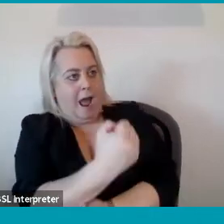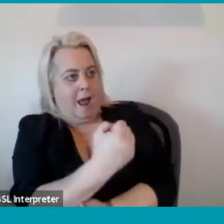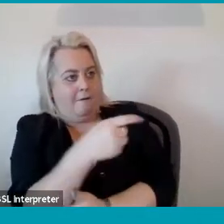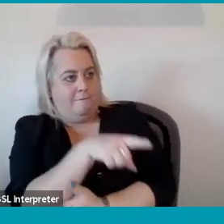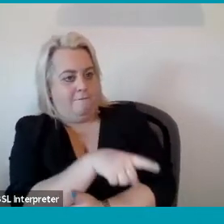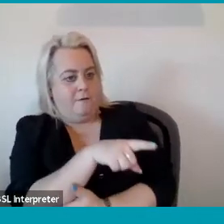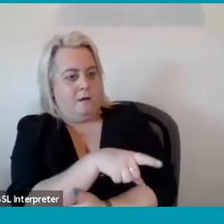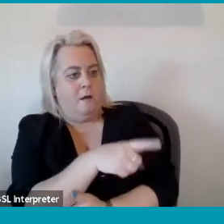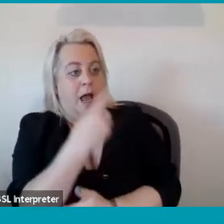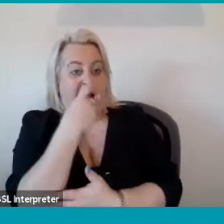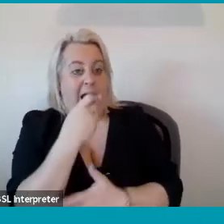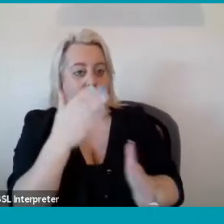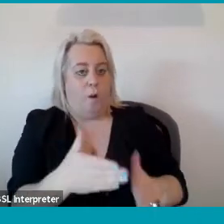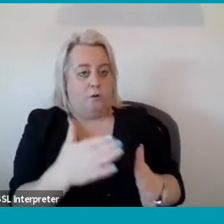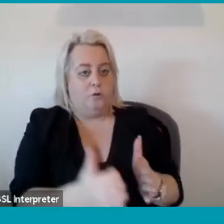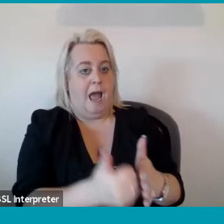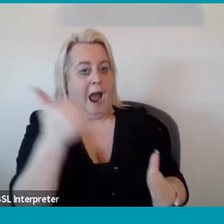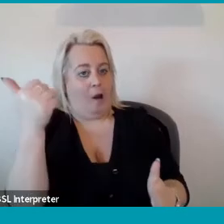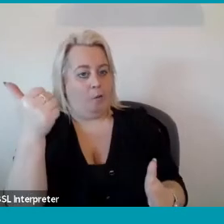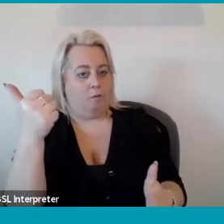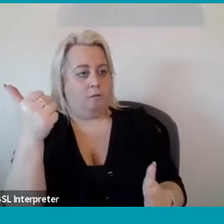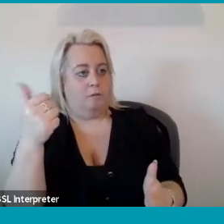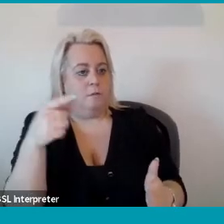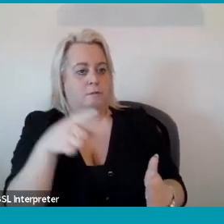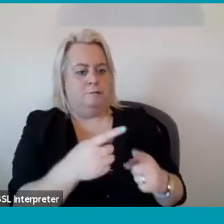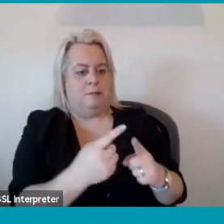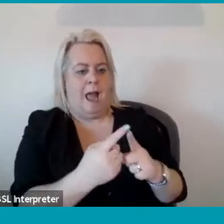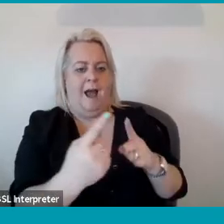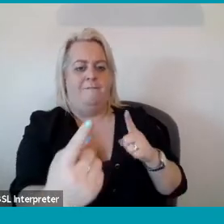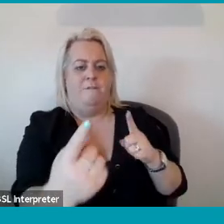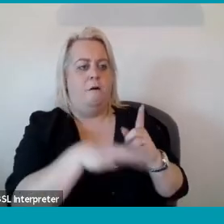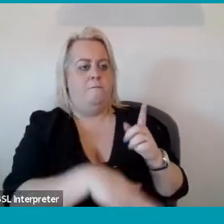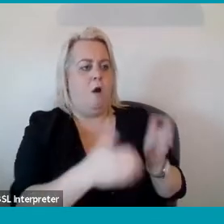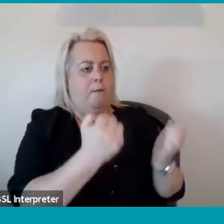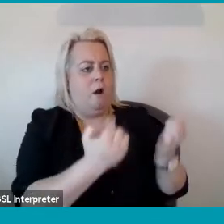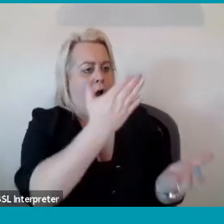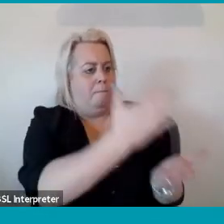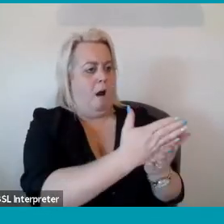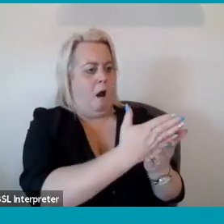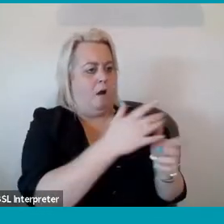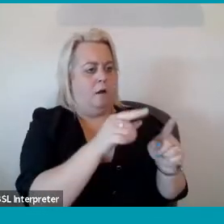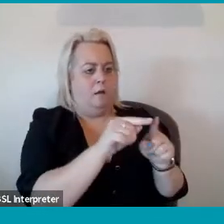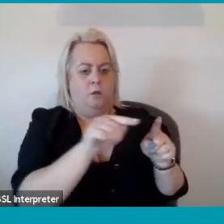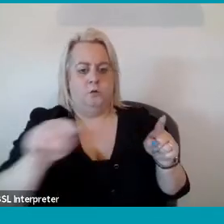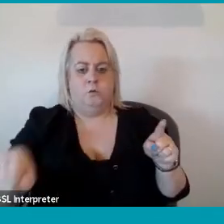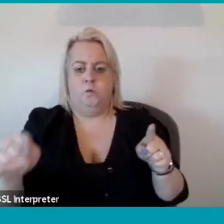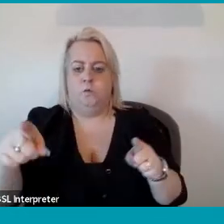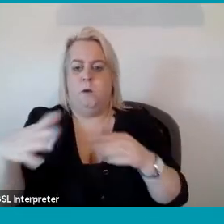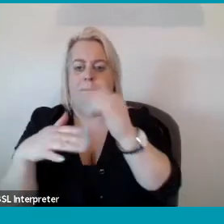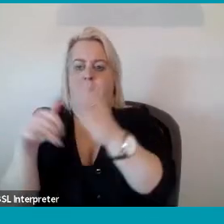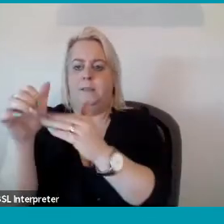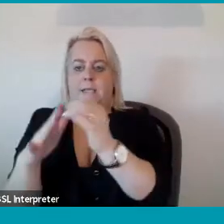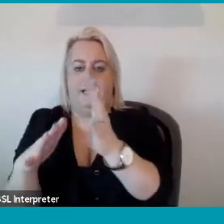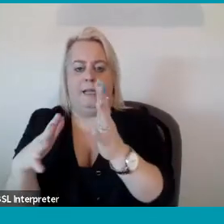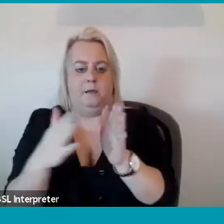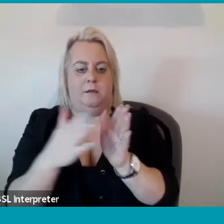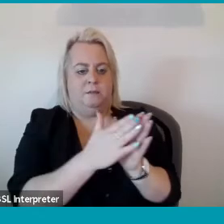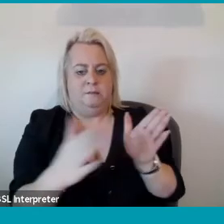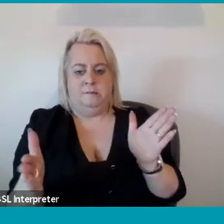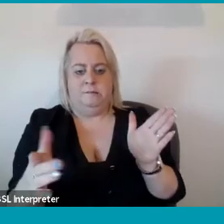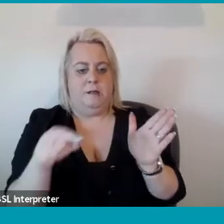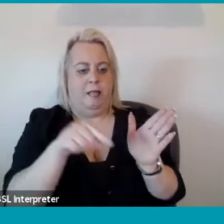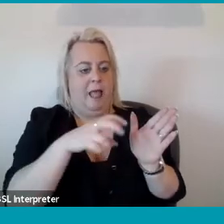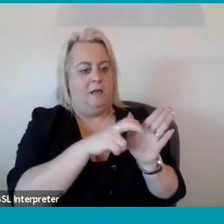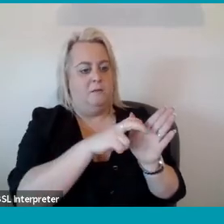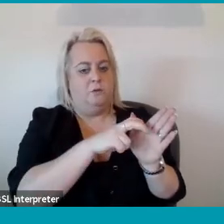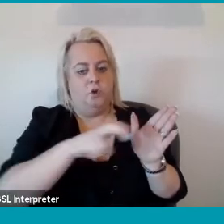it from the car park to the building I want to get to? And is that journey accessible? And when I get to the building, will